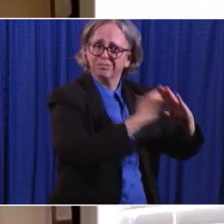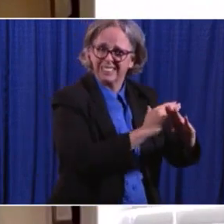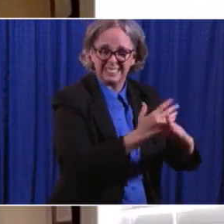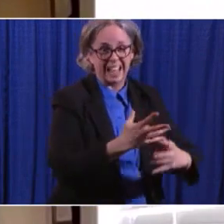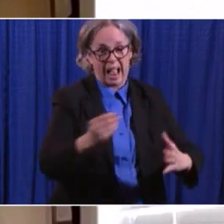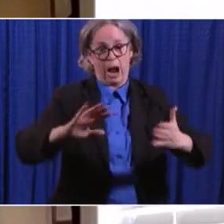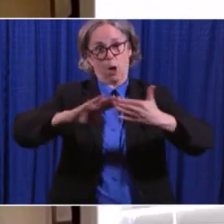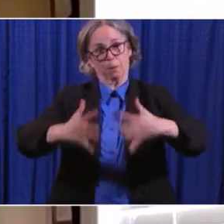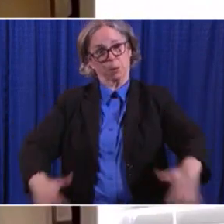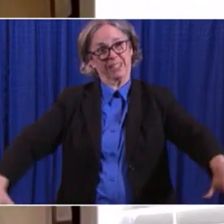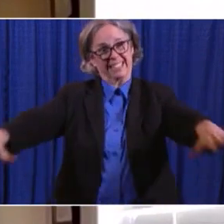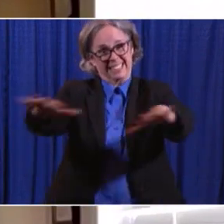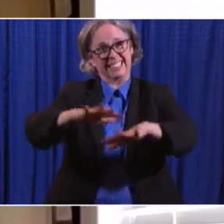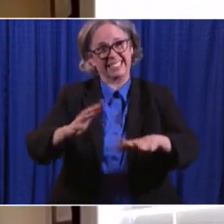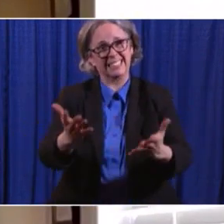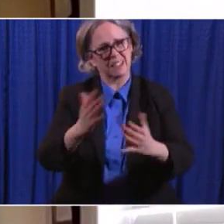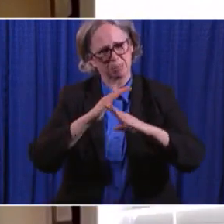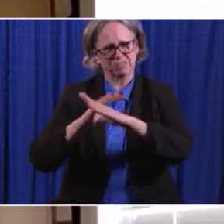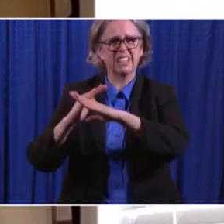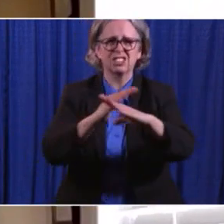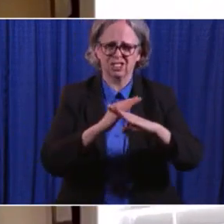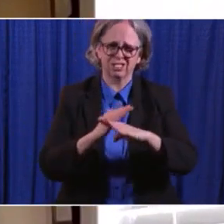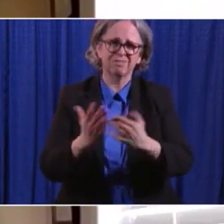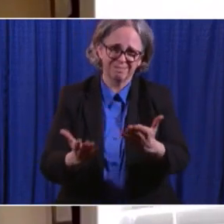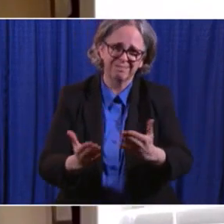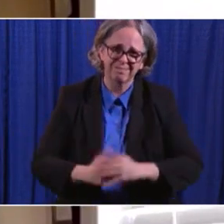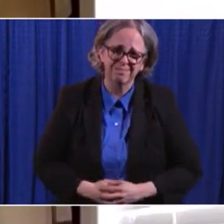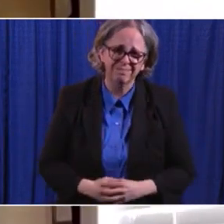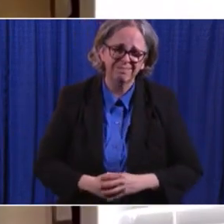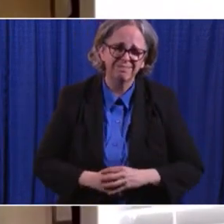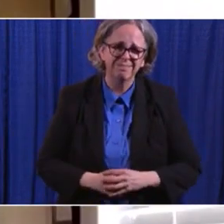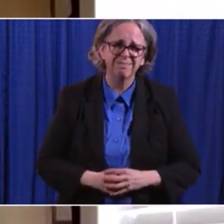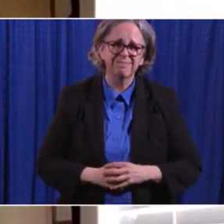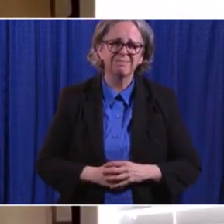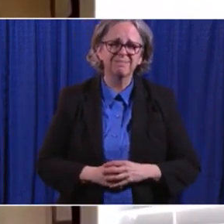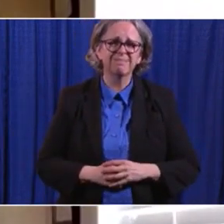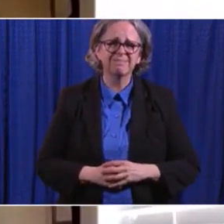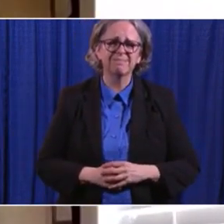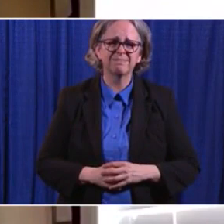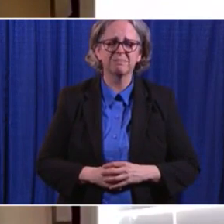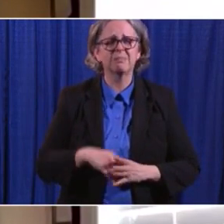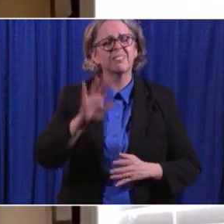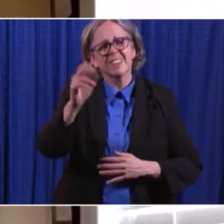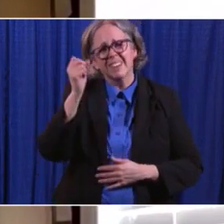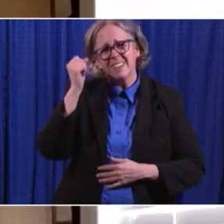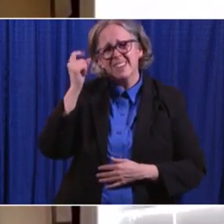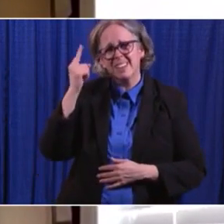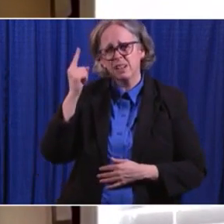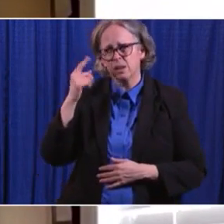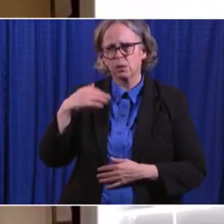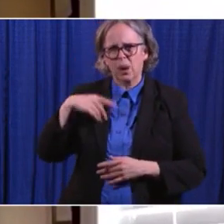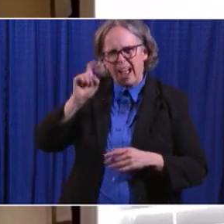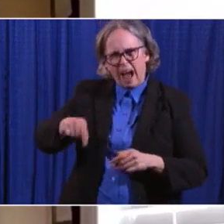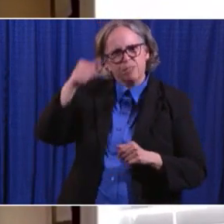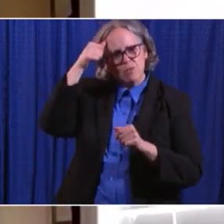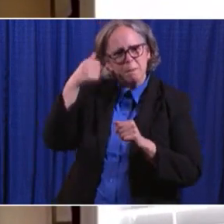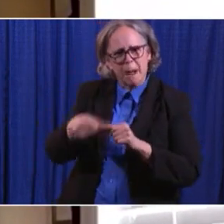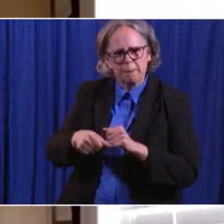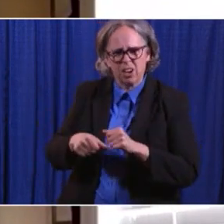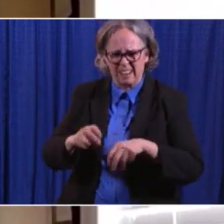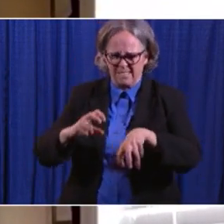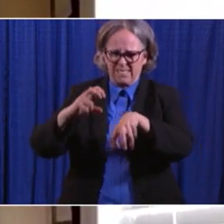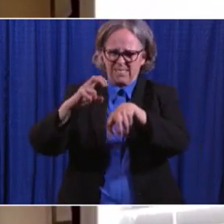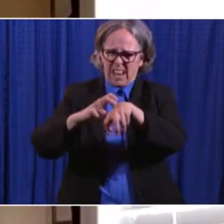of the pandemic. Now, make no mistake, we are still very much in the thick of things with COVID-19.